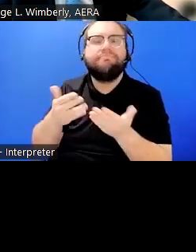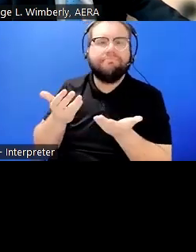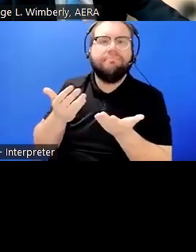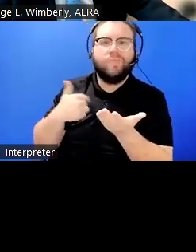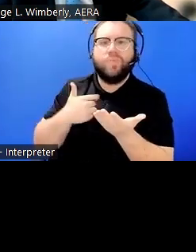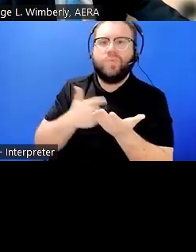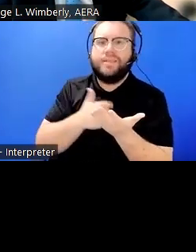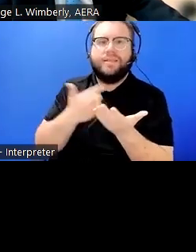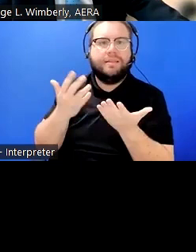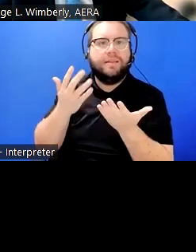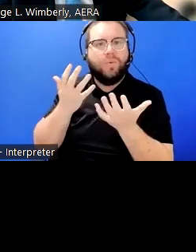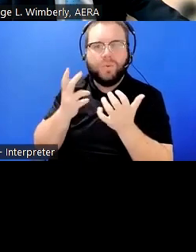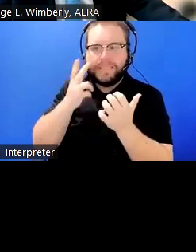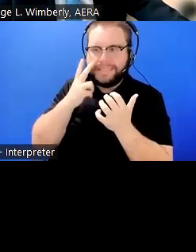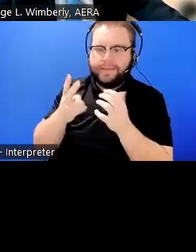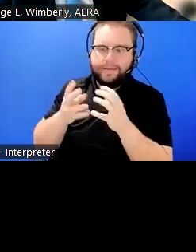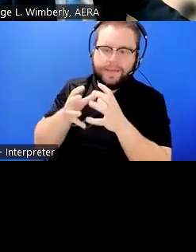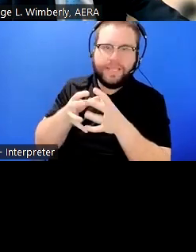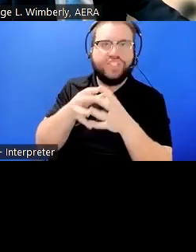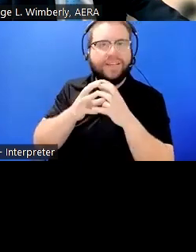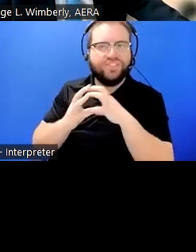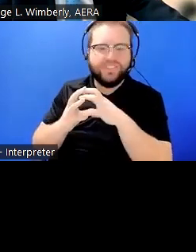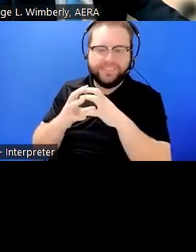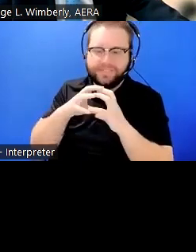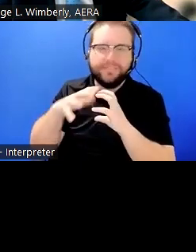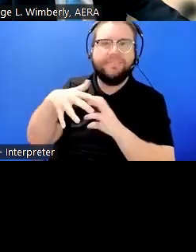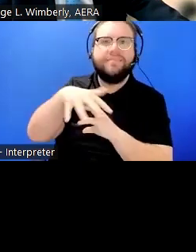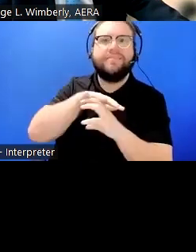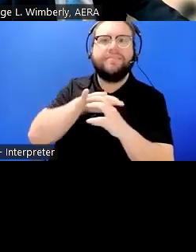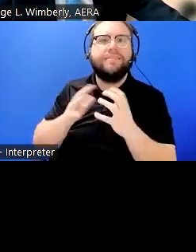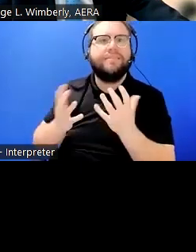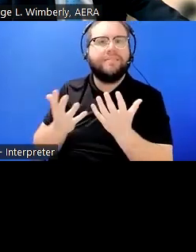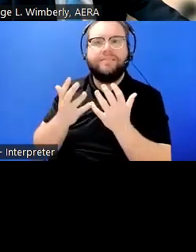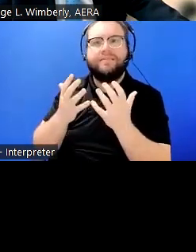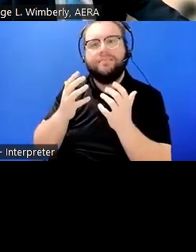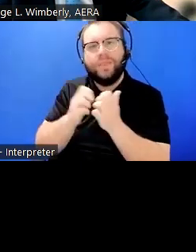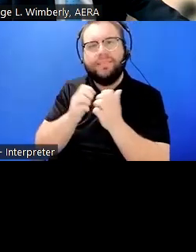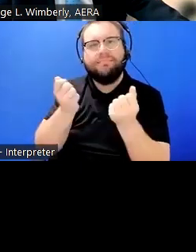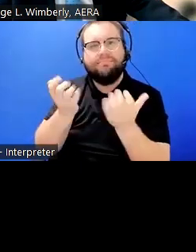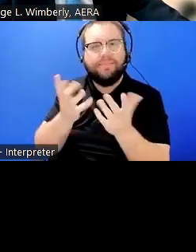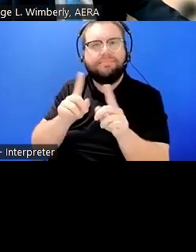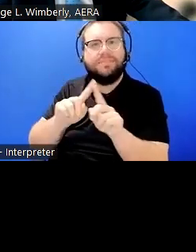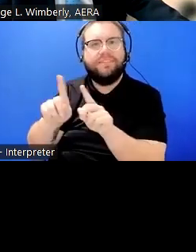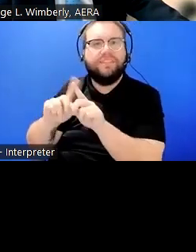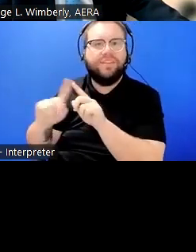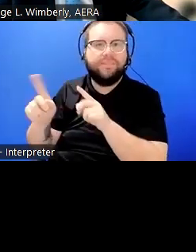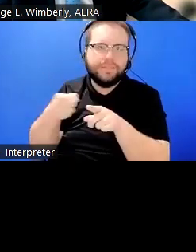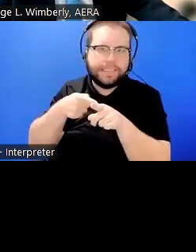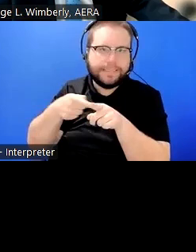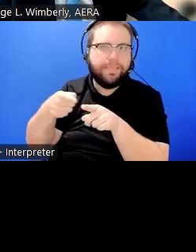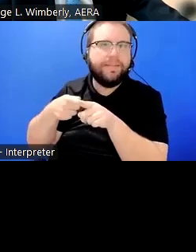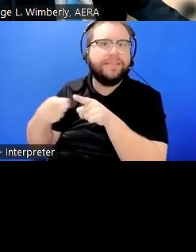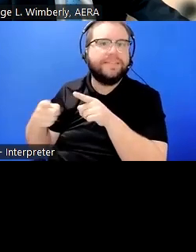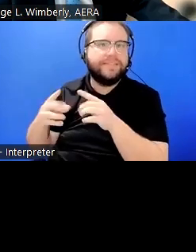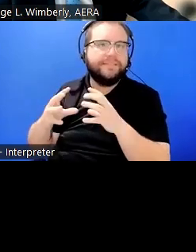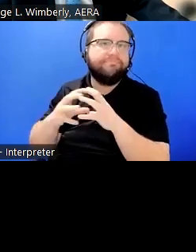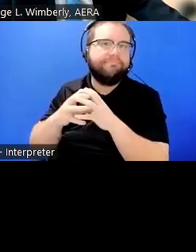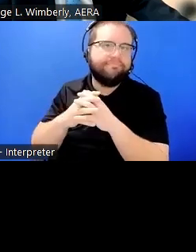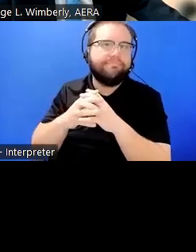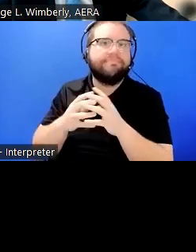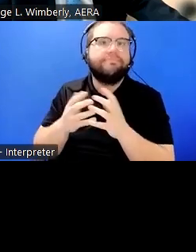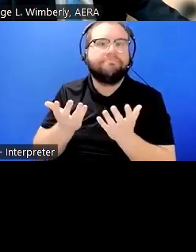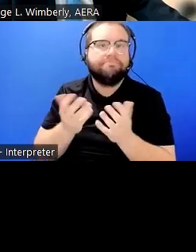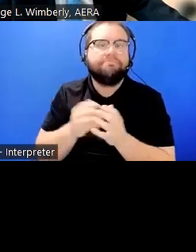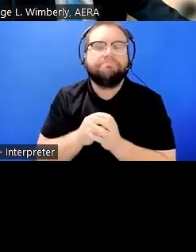where you see intersectionality across the disciplines. It's something that's